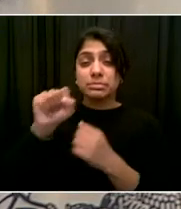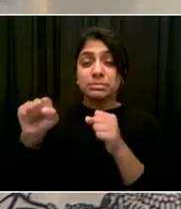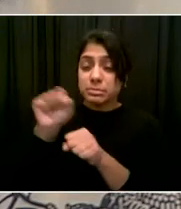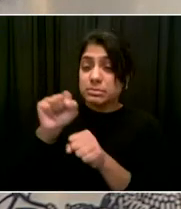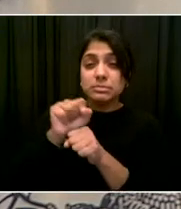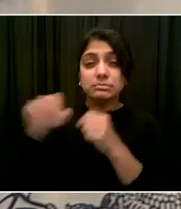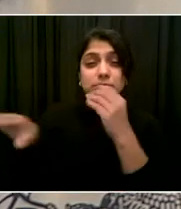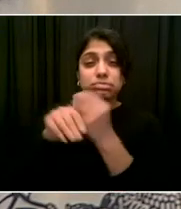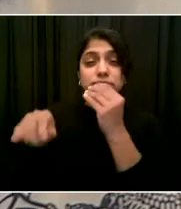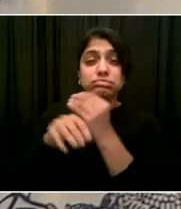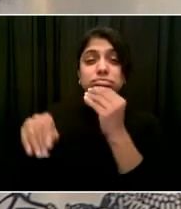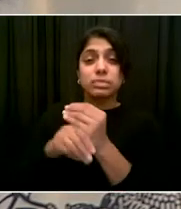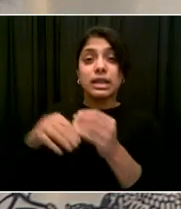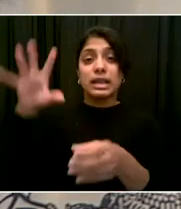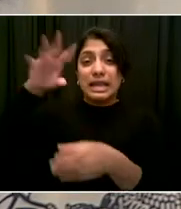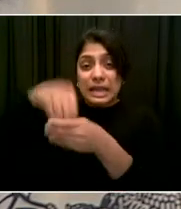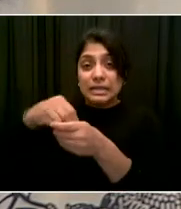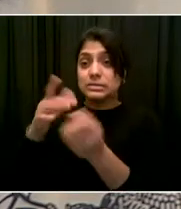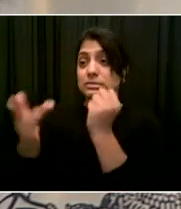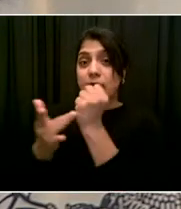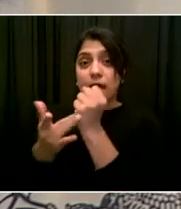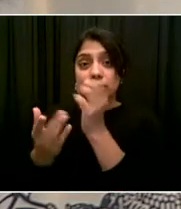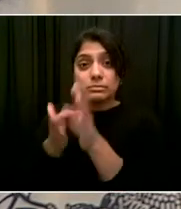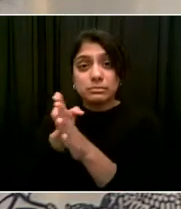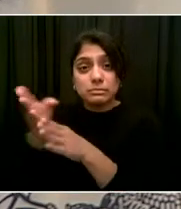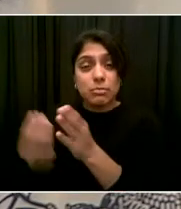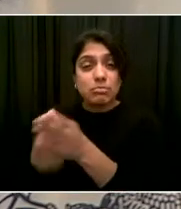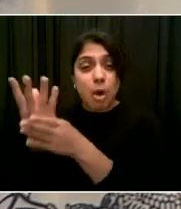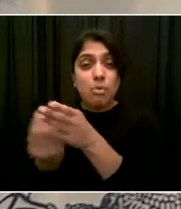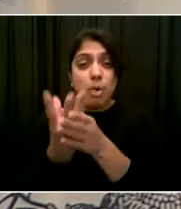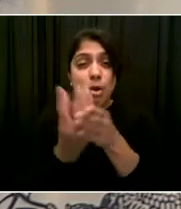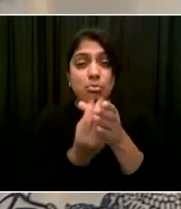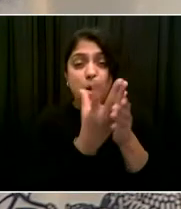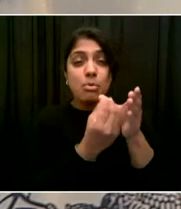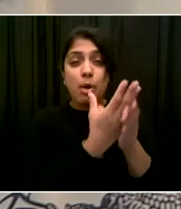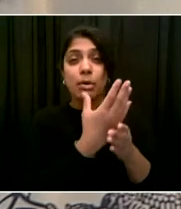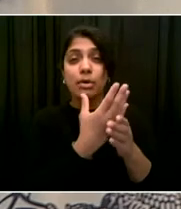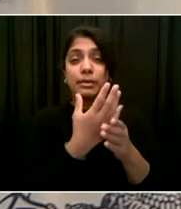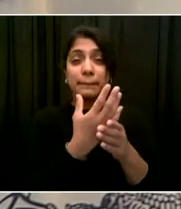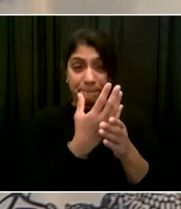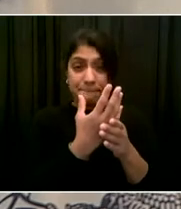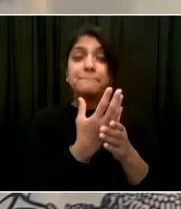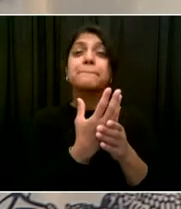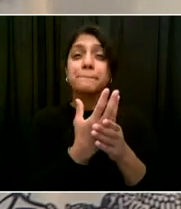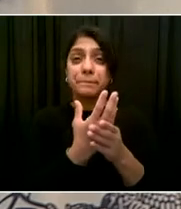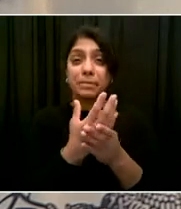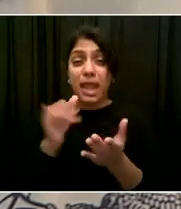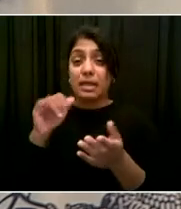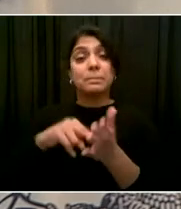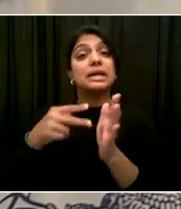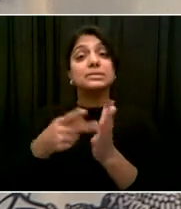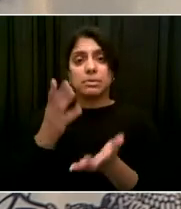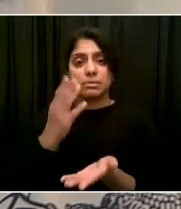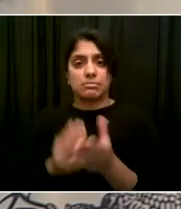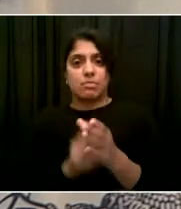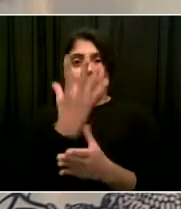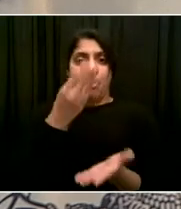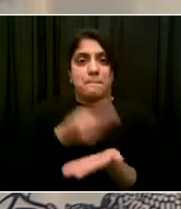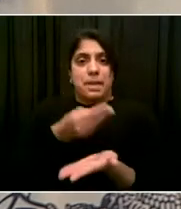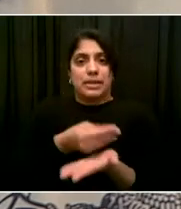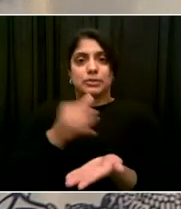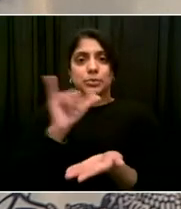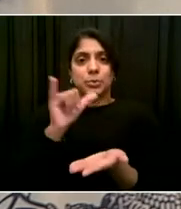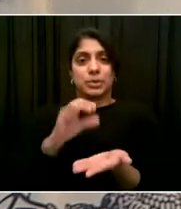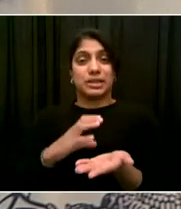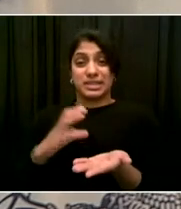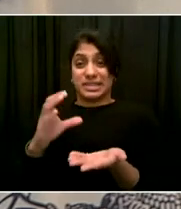make these initiatives sustainable. So I feel that we're handing off to Eric Adams exactly the kinds of